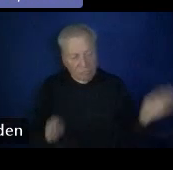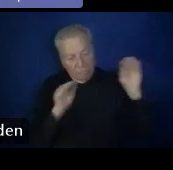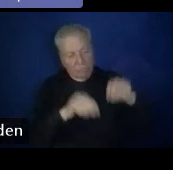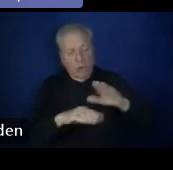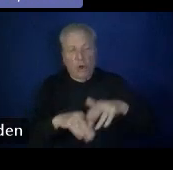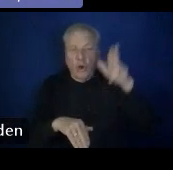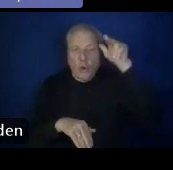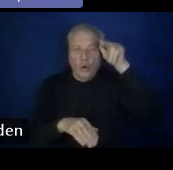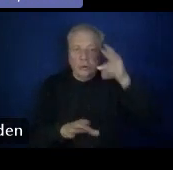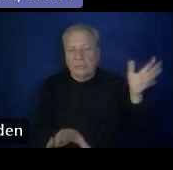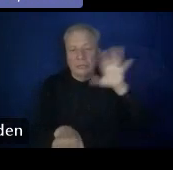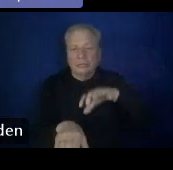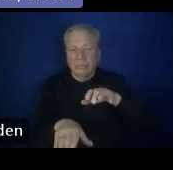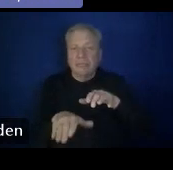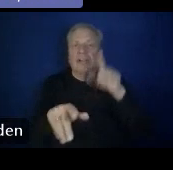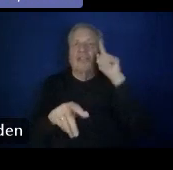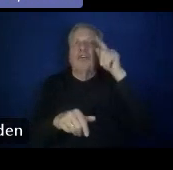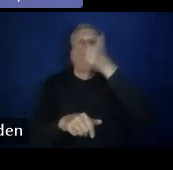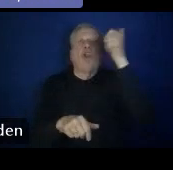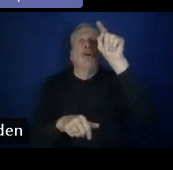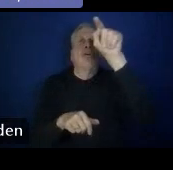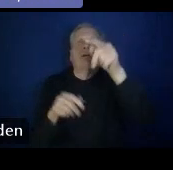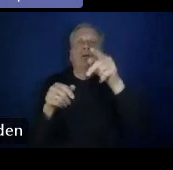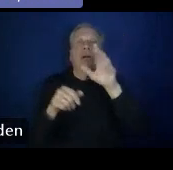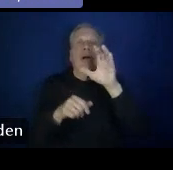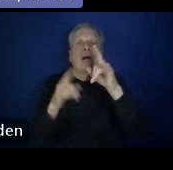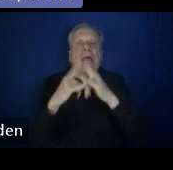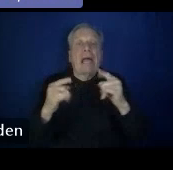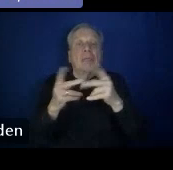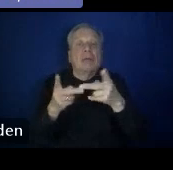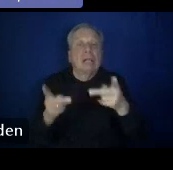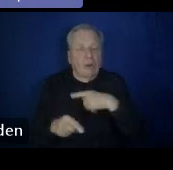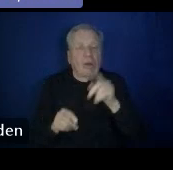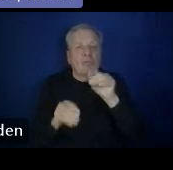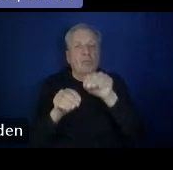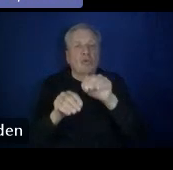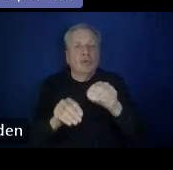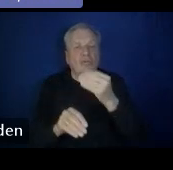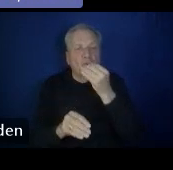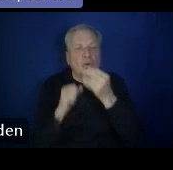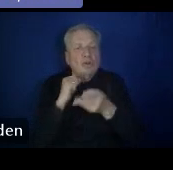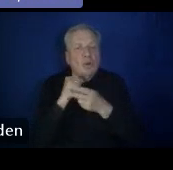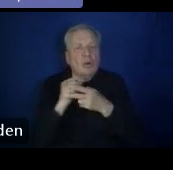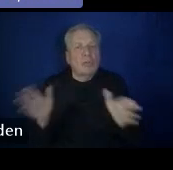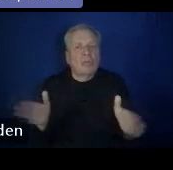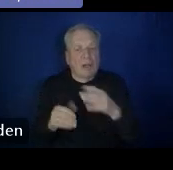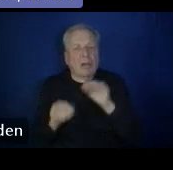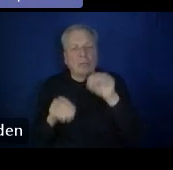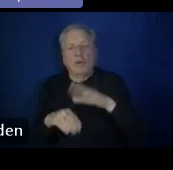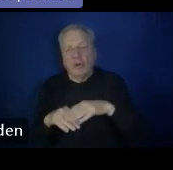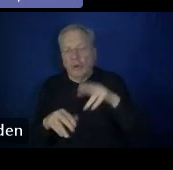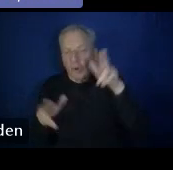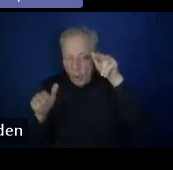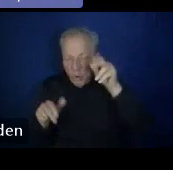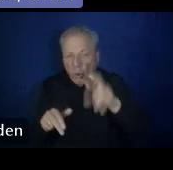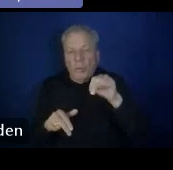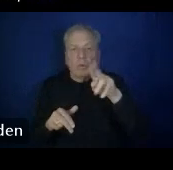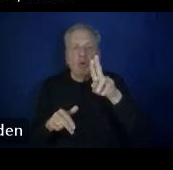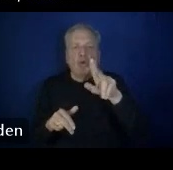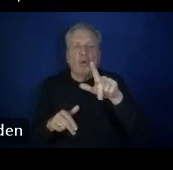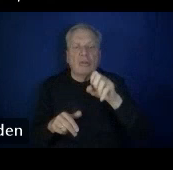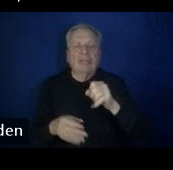So any future campsites, if we need to put in a food storage box, we'll be able to just pack it in on horses and mules rather than use a